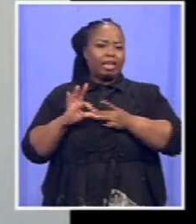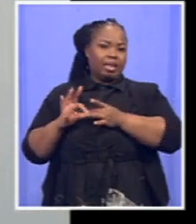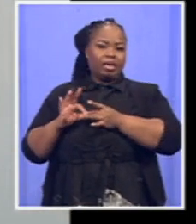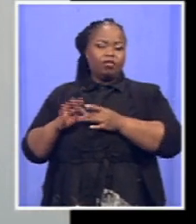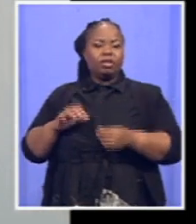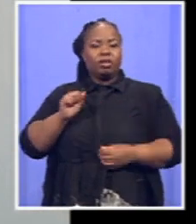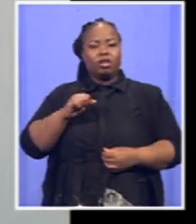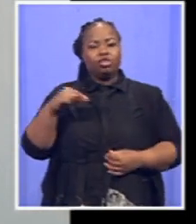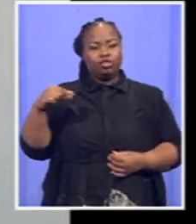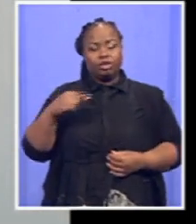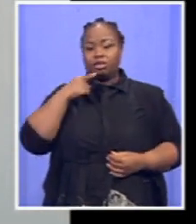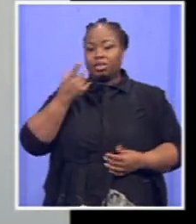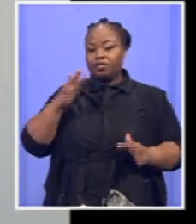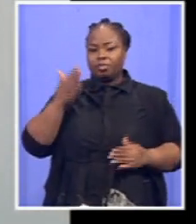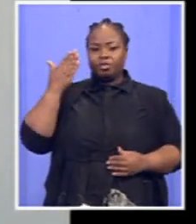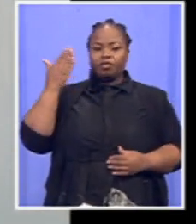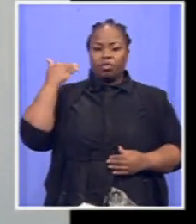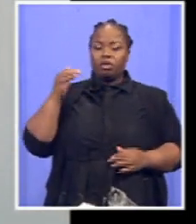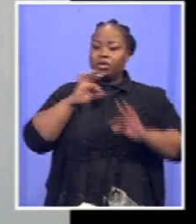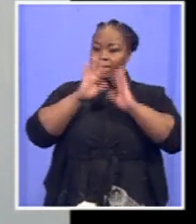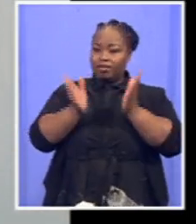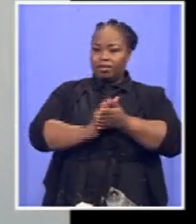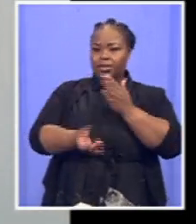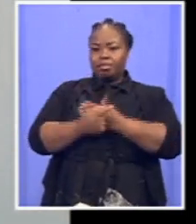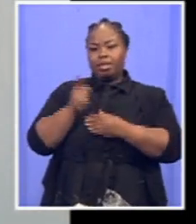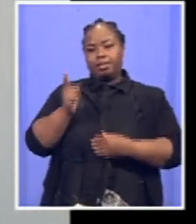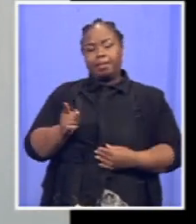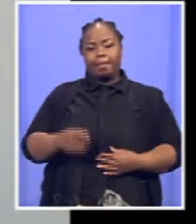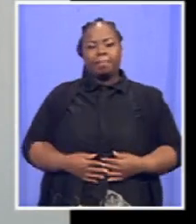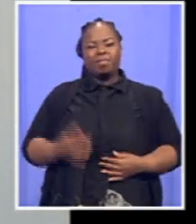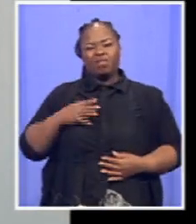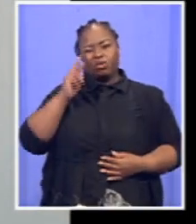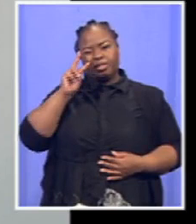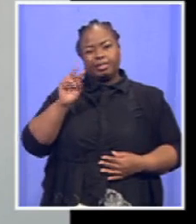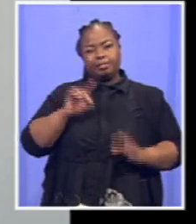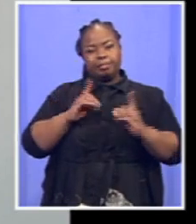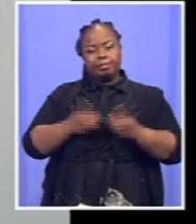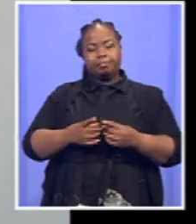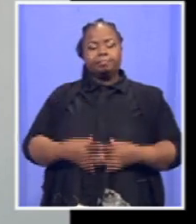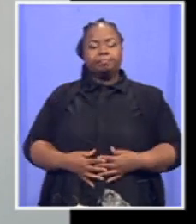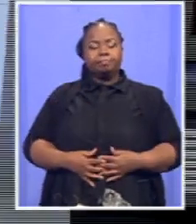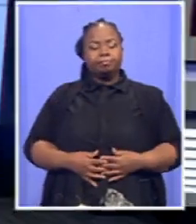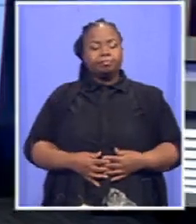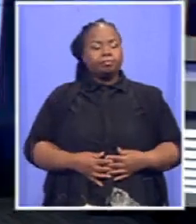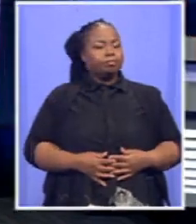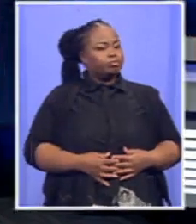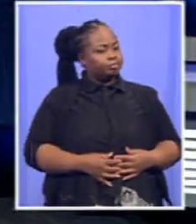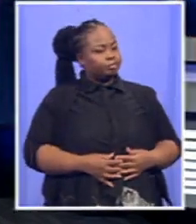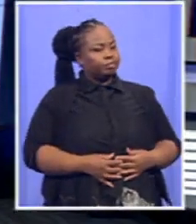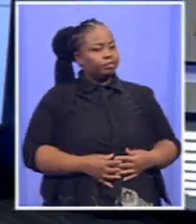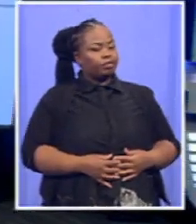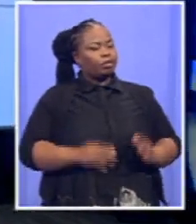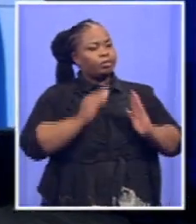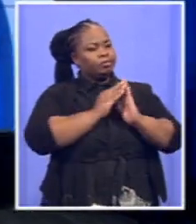AG is saying and what exactly is happening on the grounds if you're looking at these departments. Desiree. Just as you list